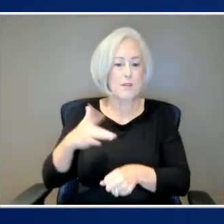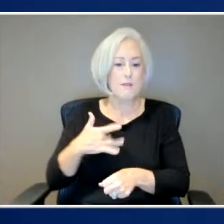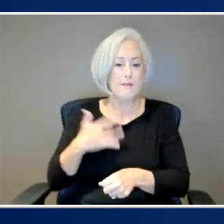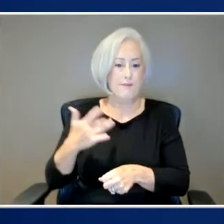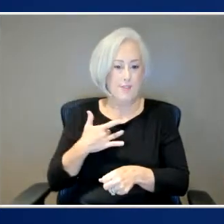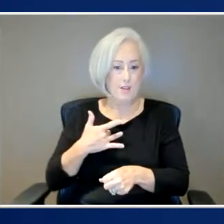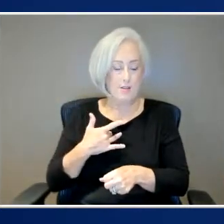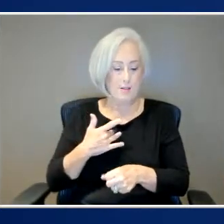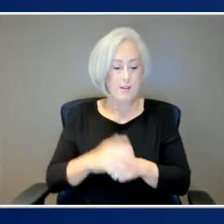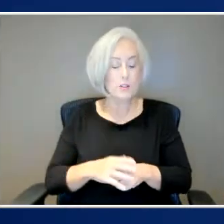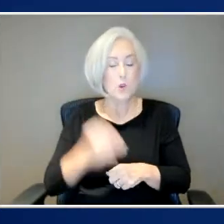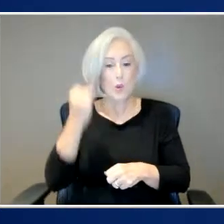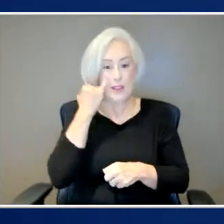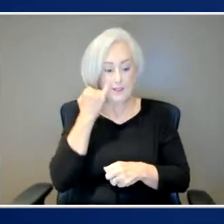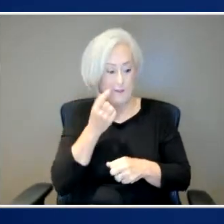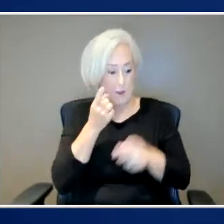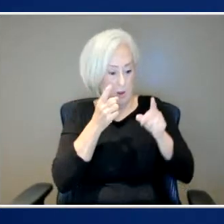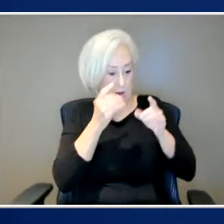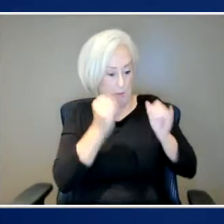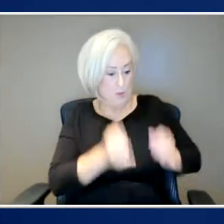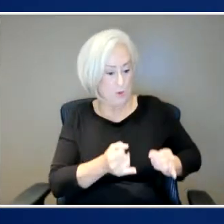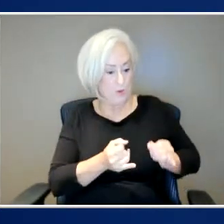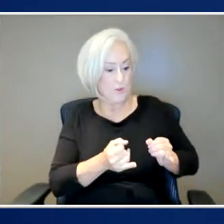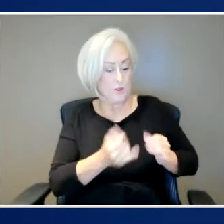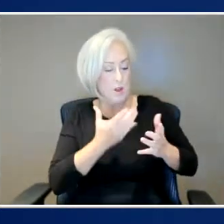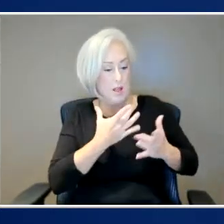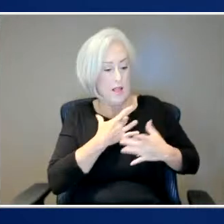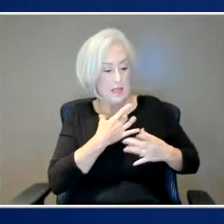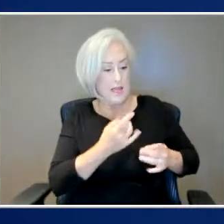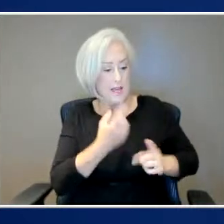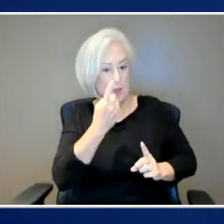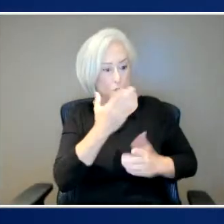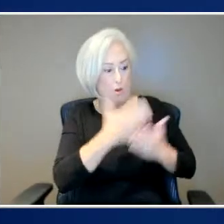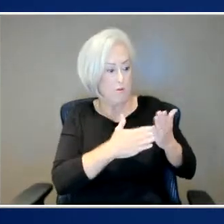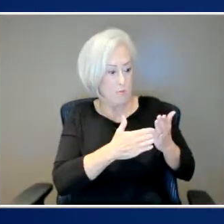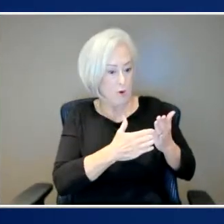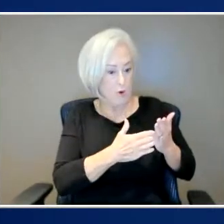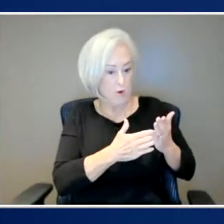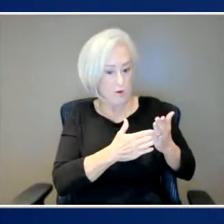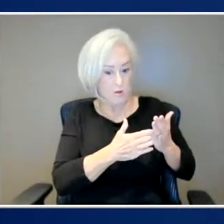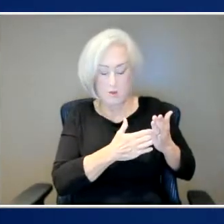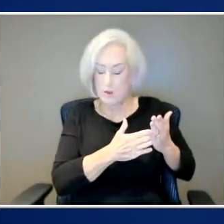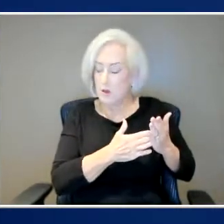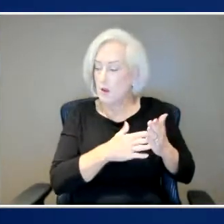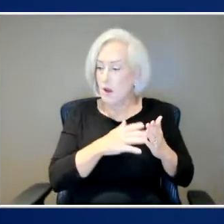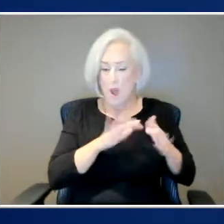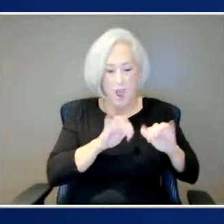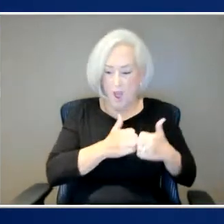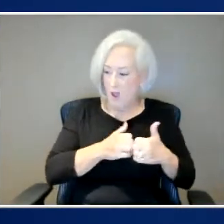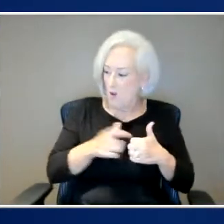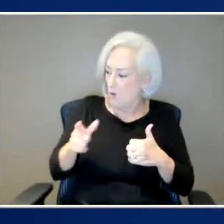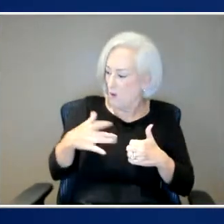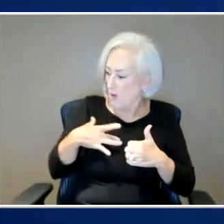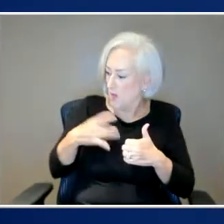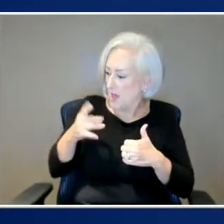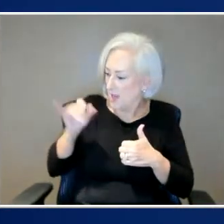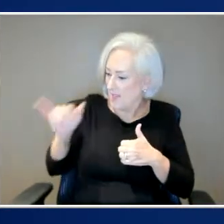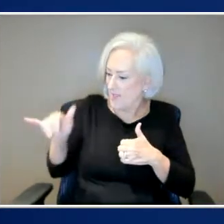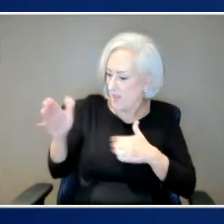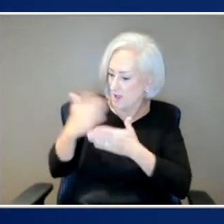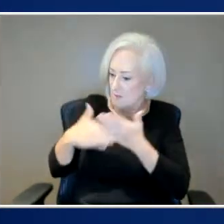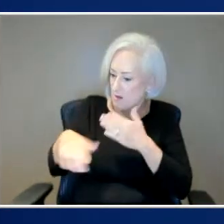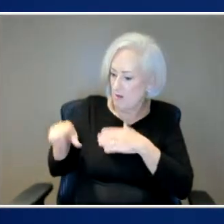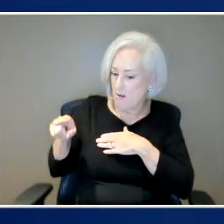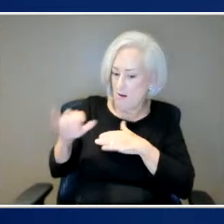likes one side can't imagine how anybody could like the other side, because they just keep seeing hate about that side and then